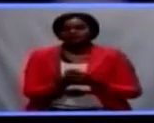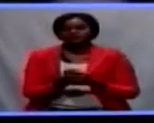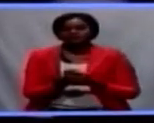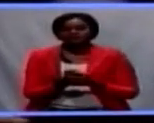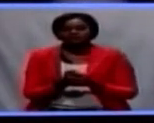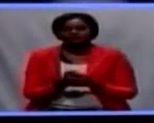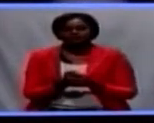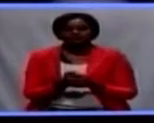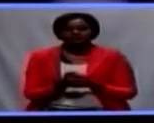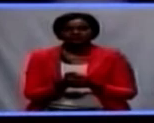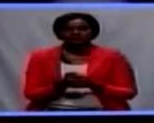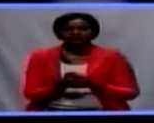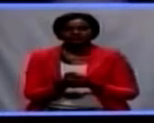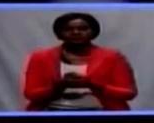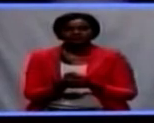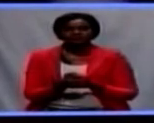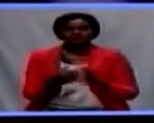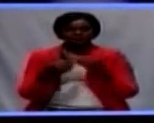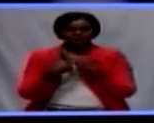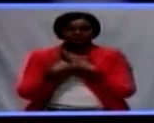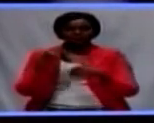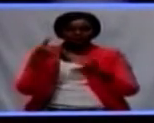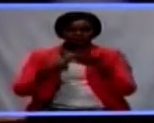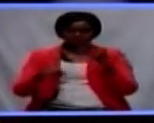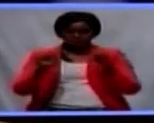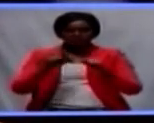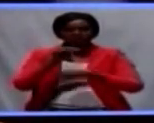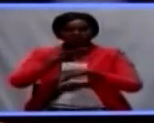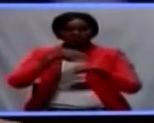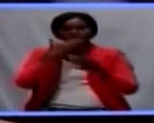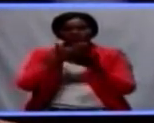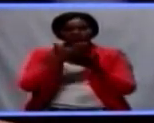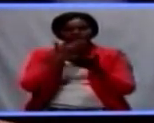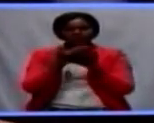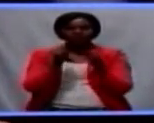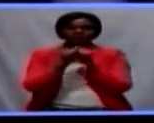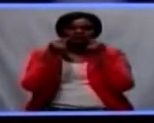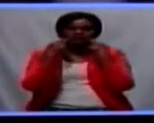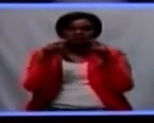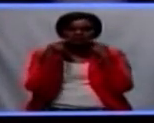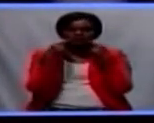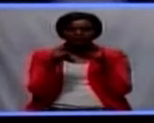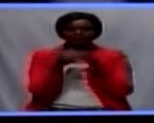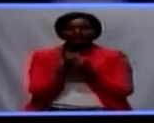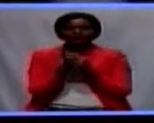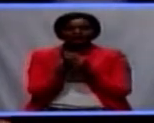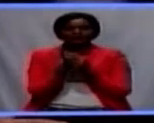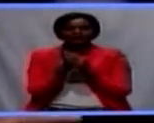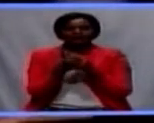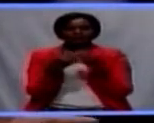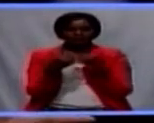been what you may call good feedback with the announcement that there's